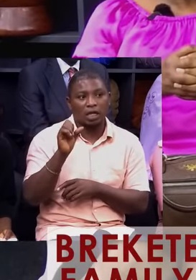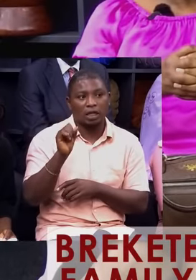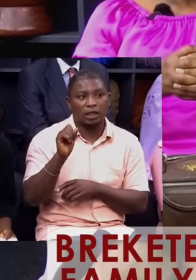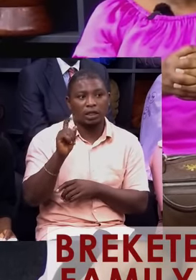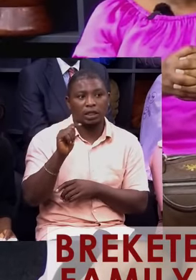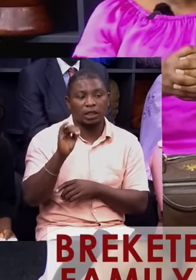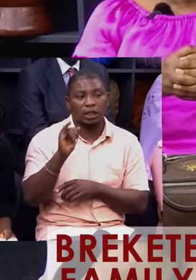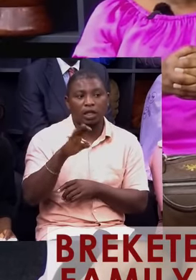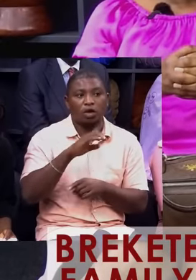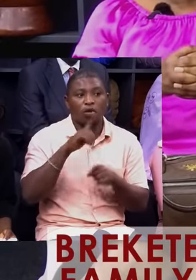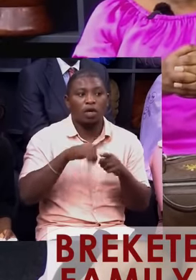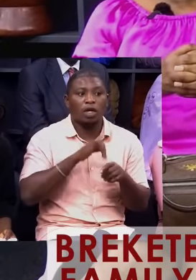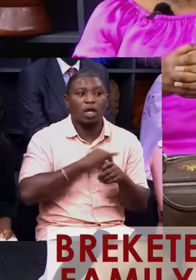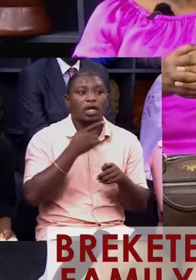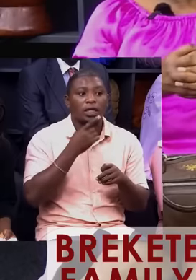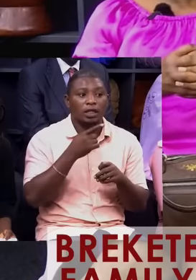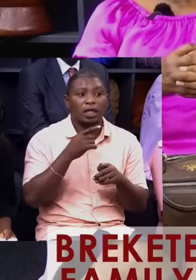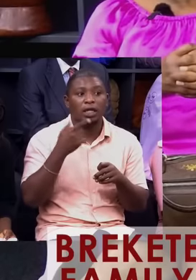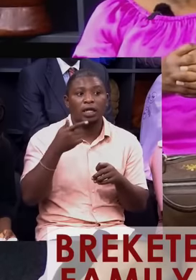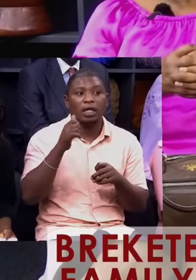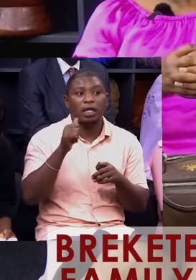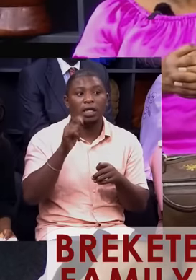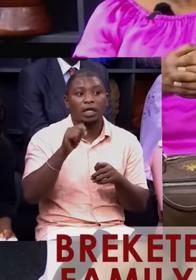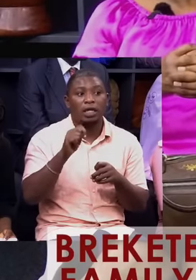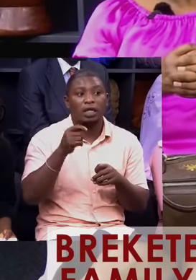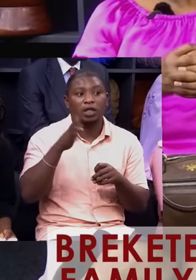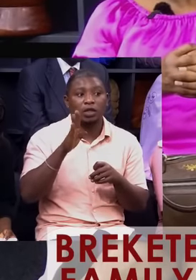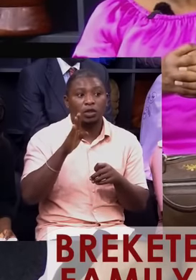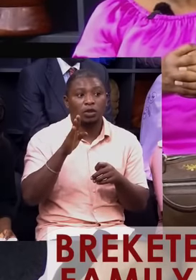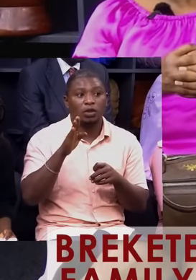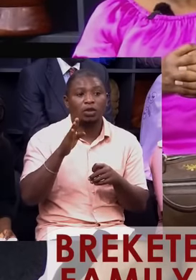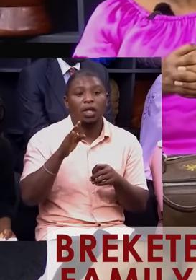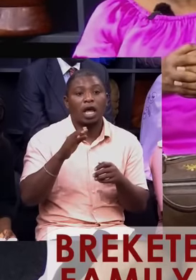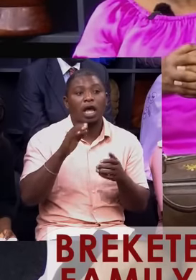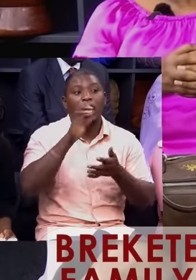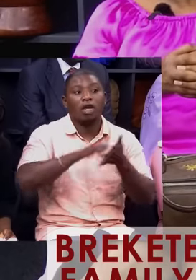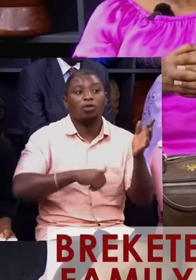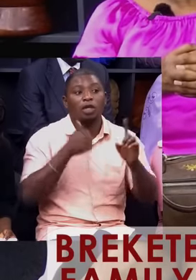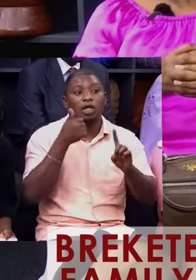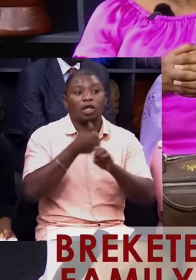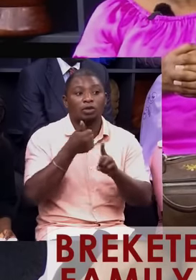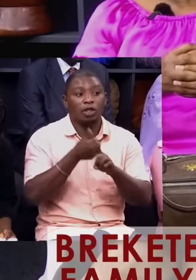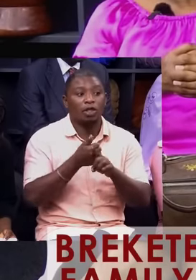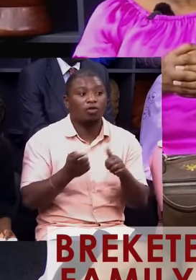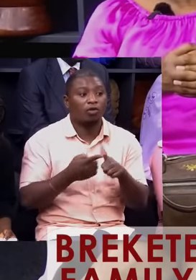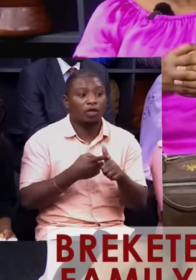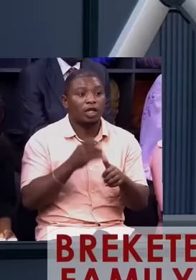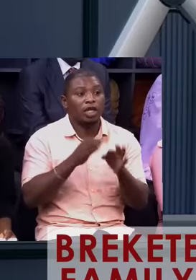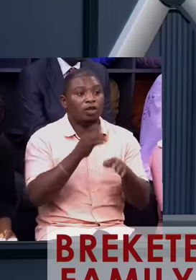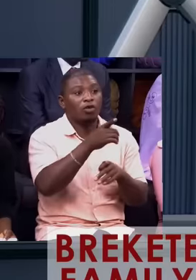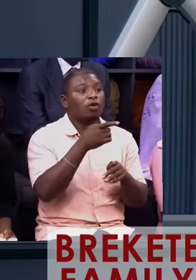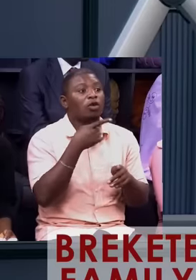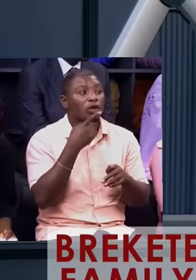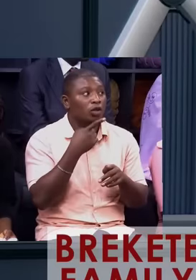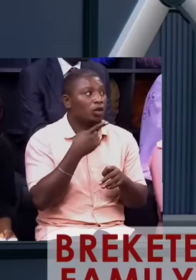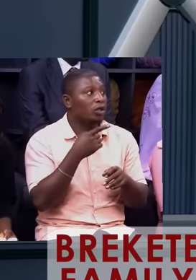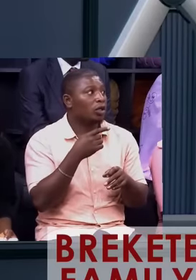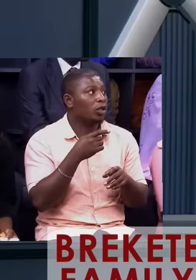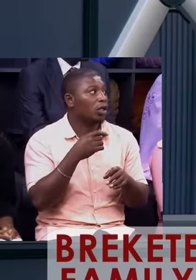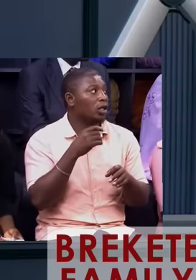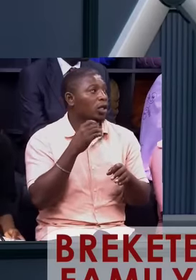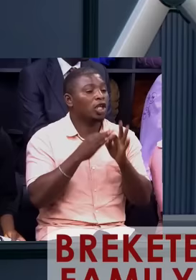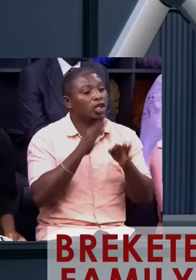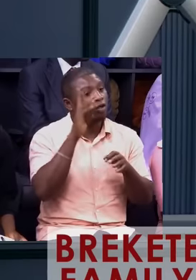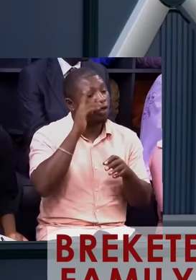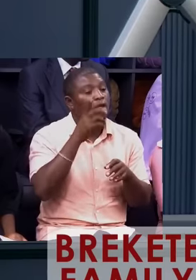Gates should eliminate himself no you didn't say so I did say if you talk say you talk say if